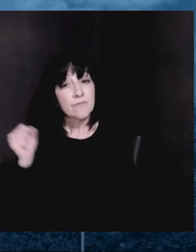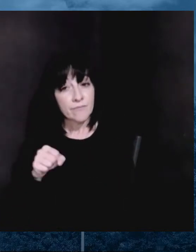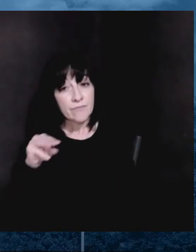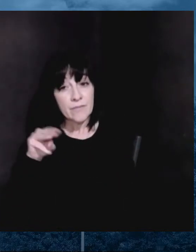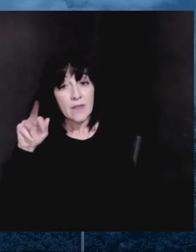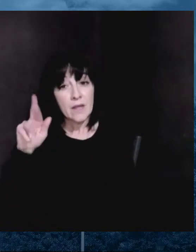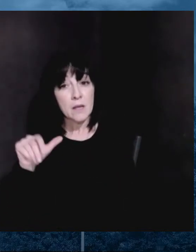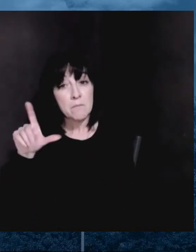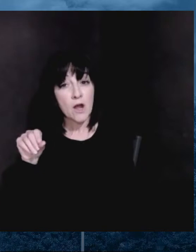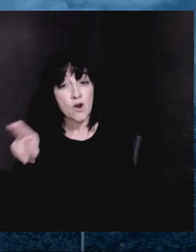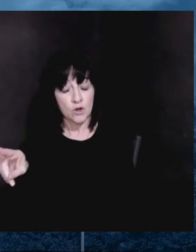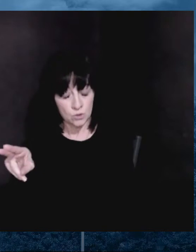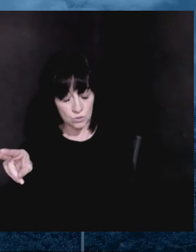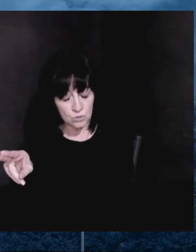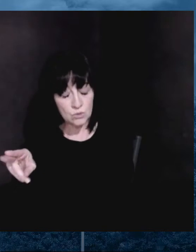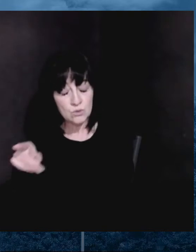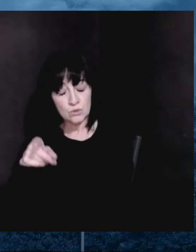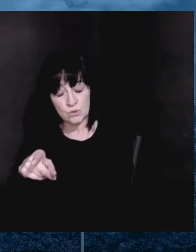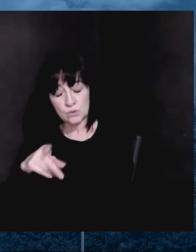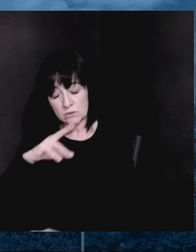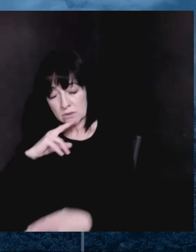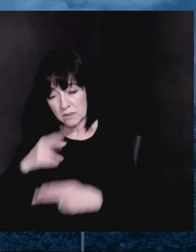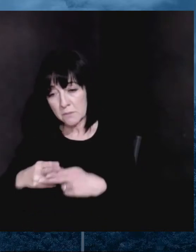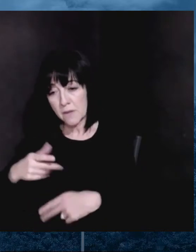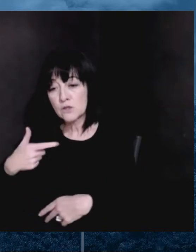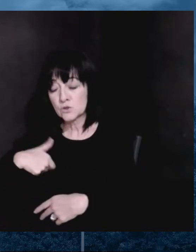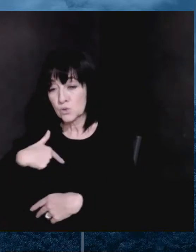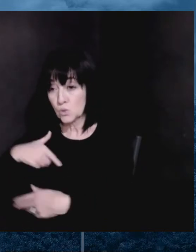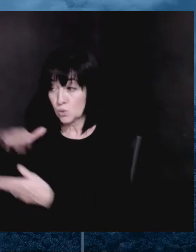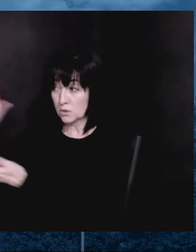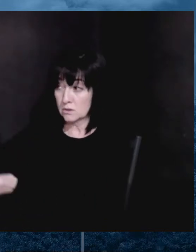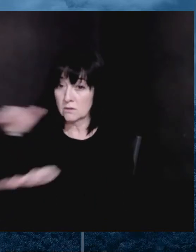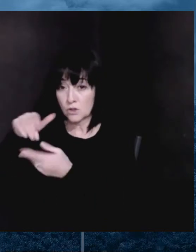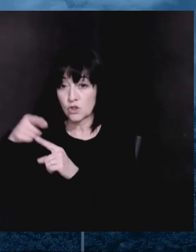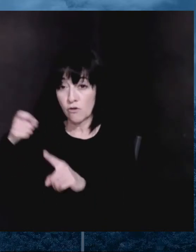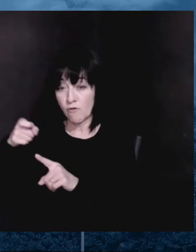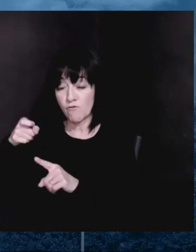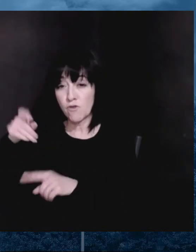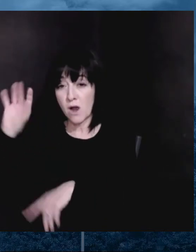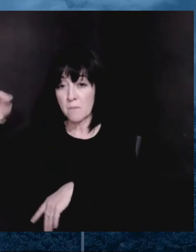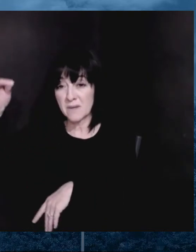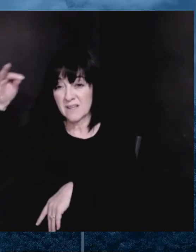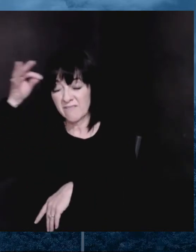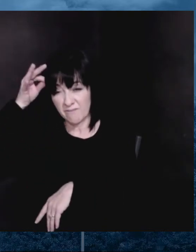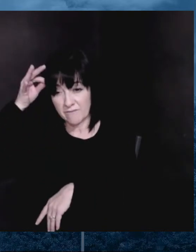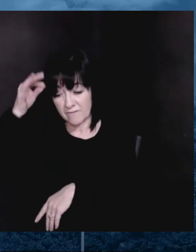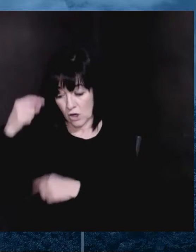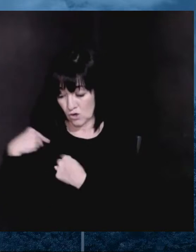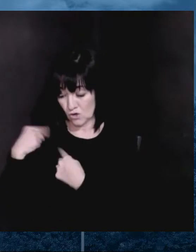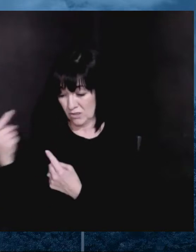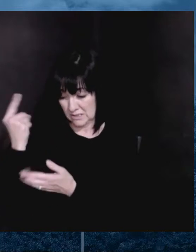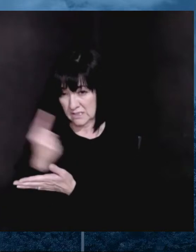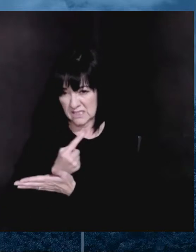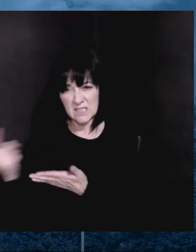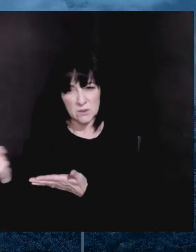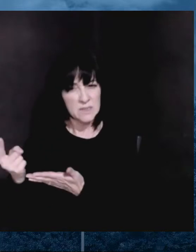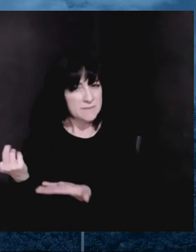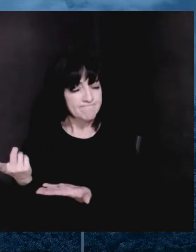allocations that we received in the last week from the federal government were relatively minimal. We